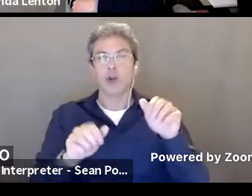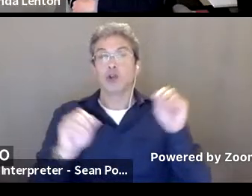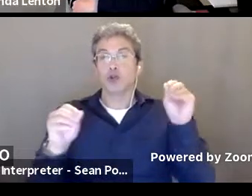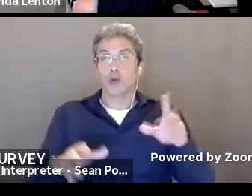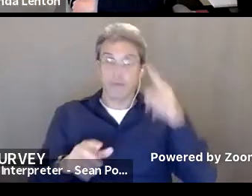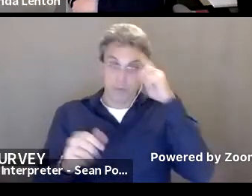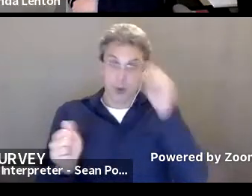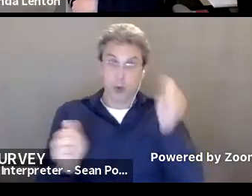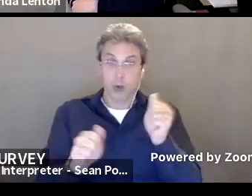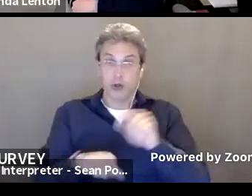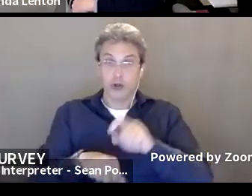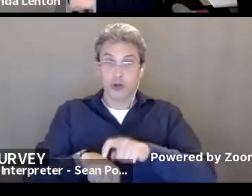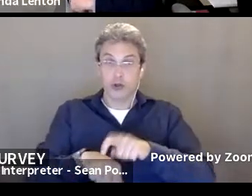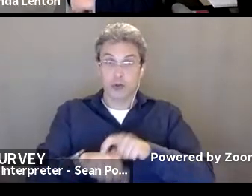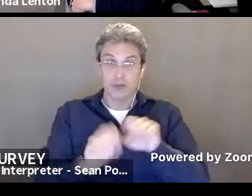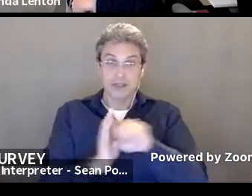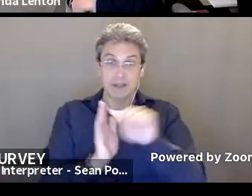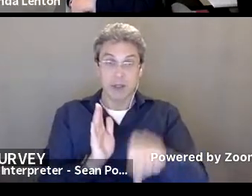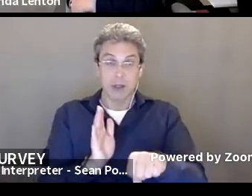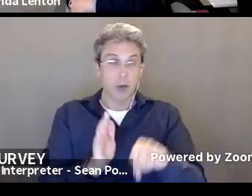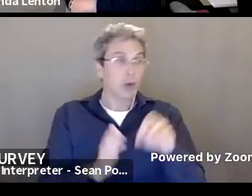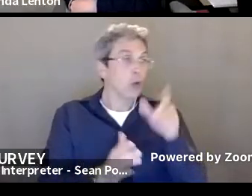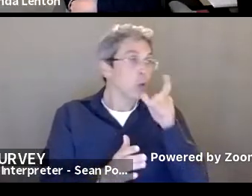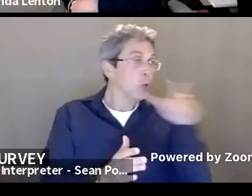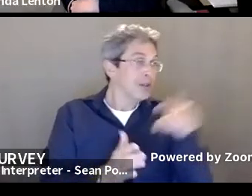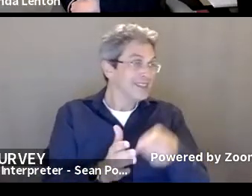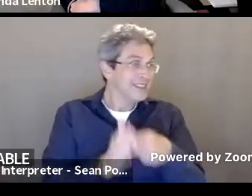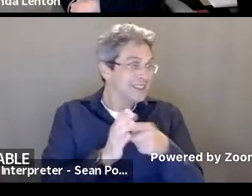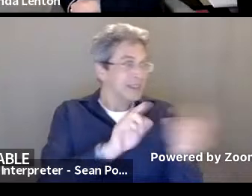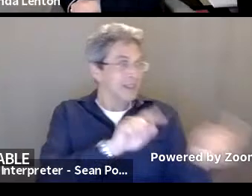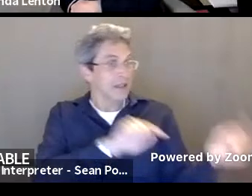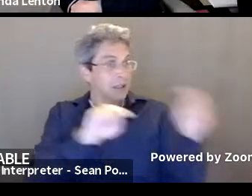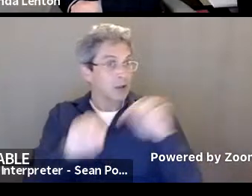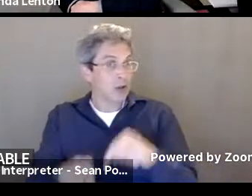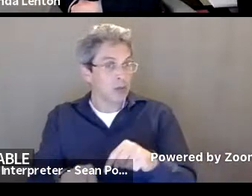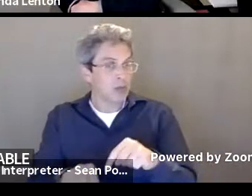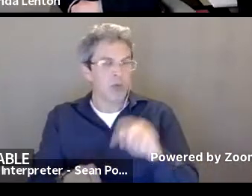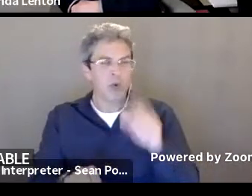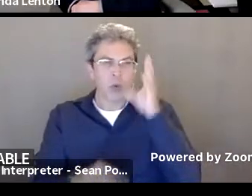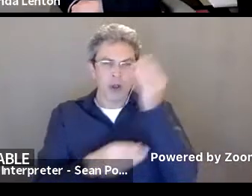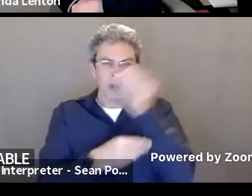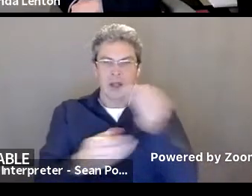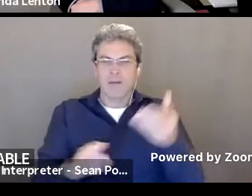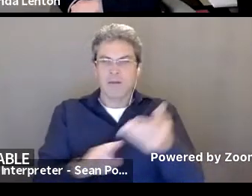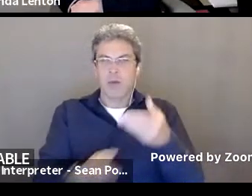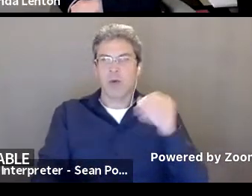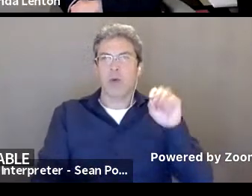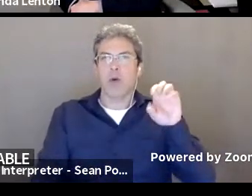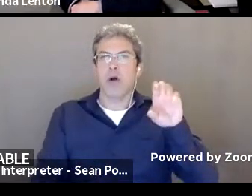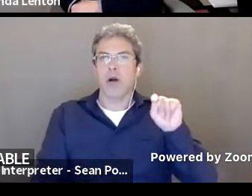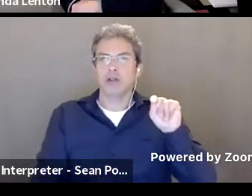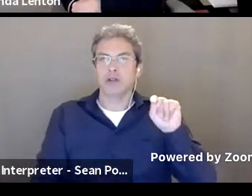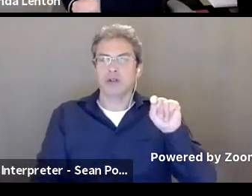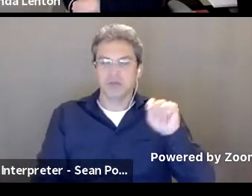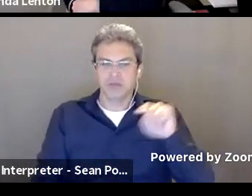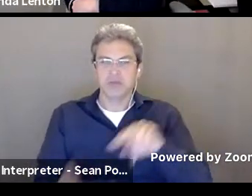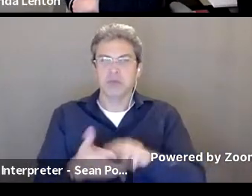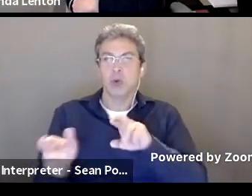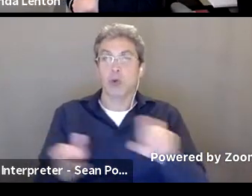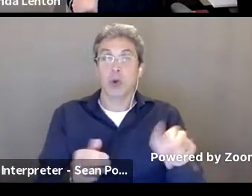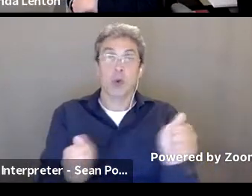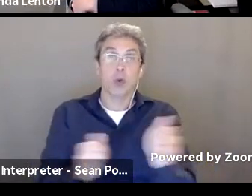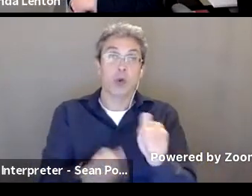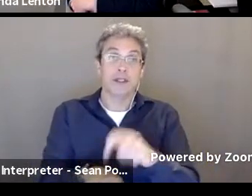able to put that into the system by early October to let students know before they enroll in a course for the winter, whether it